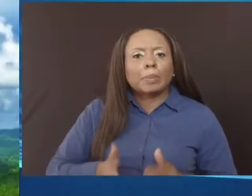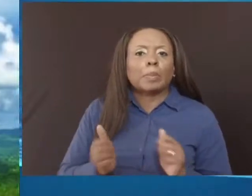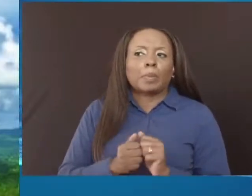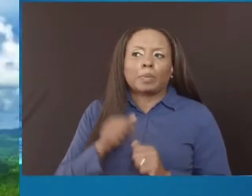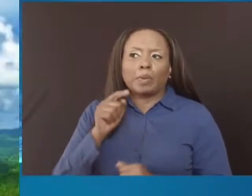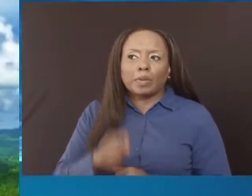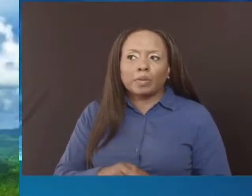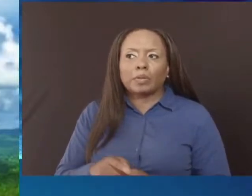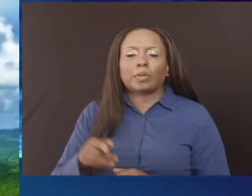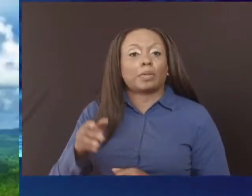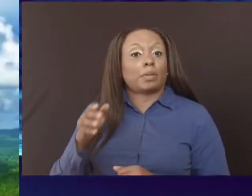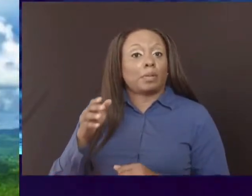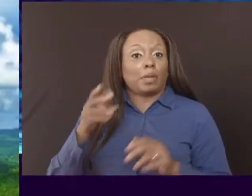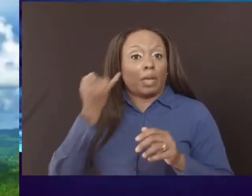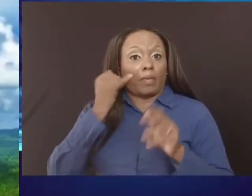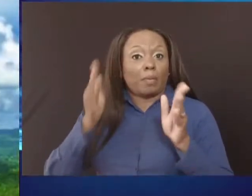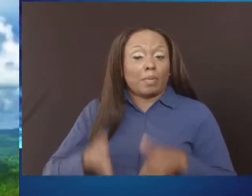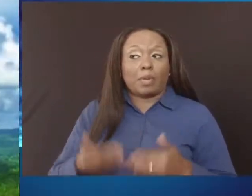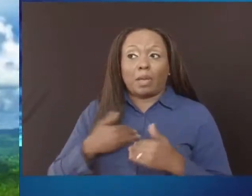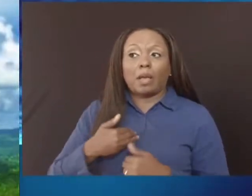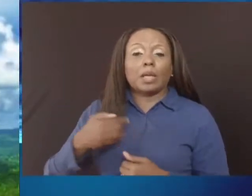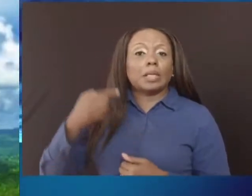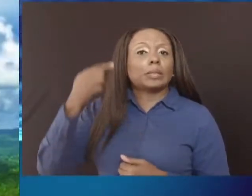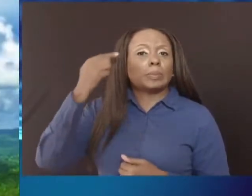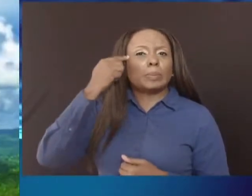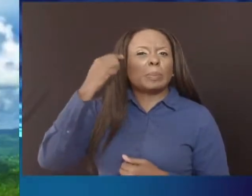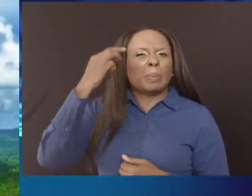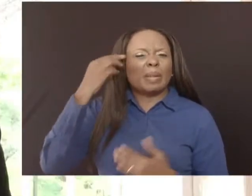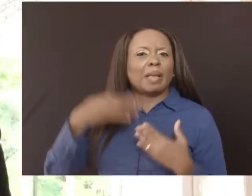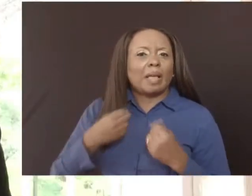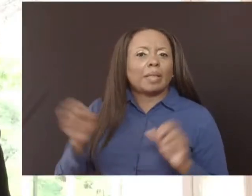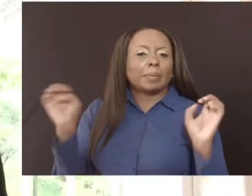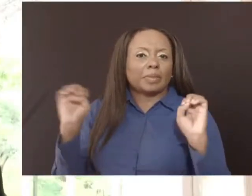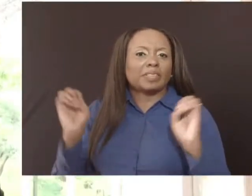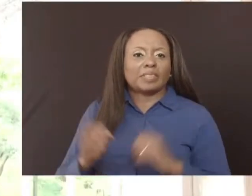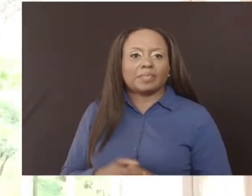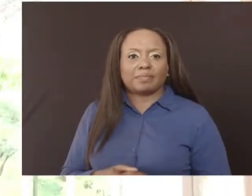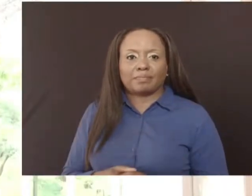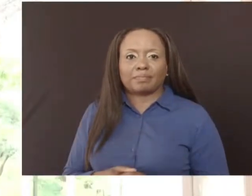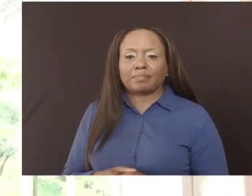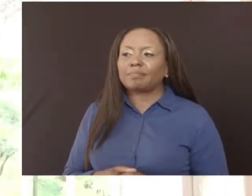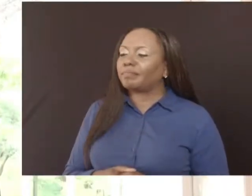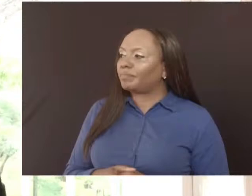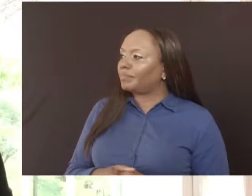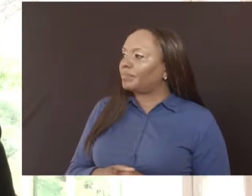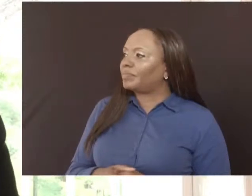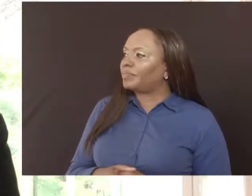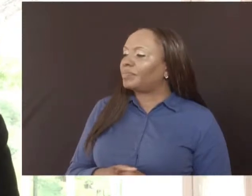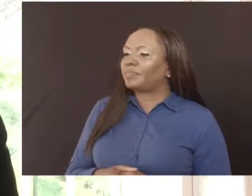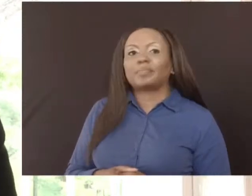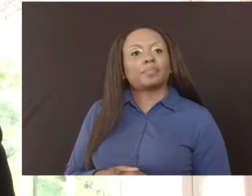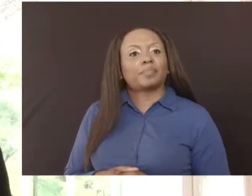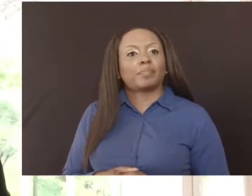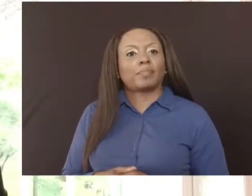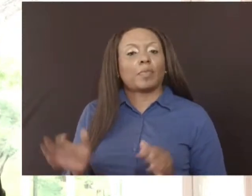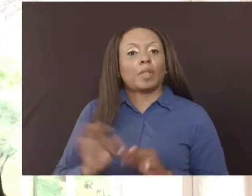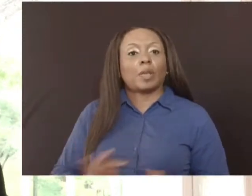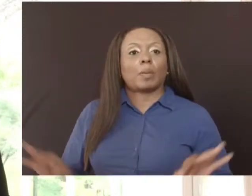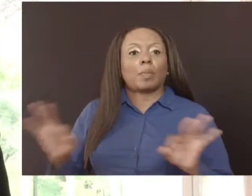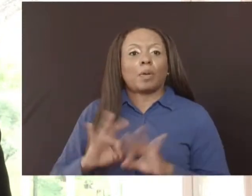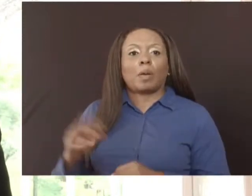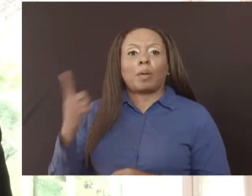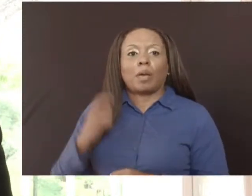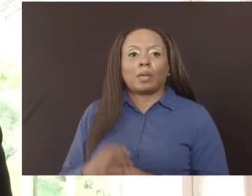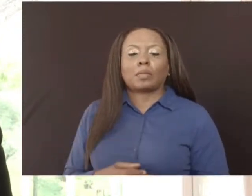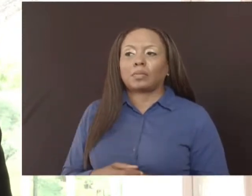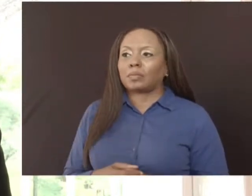a psychiatric emergency or otherwise. One important question, though, is what happens to